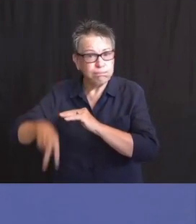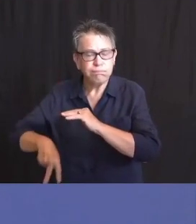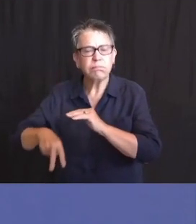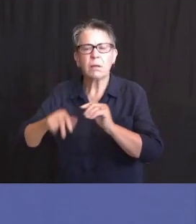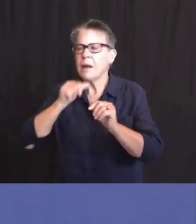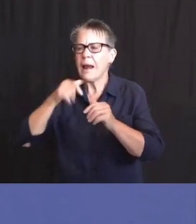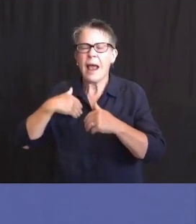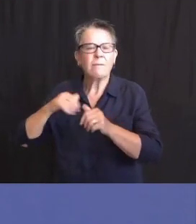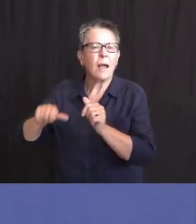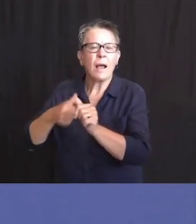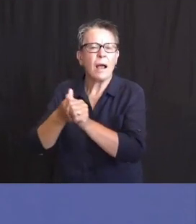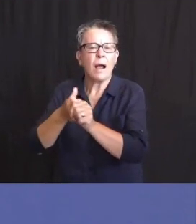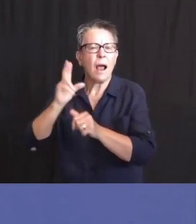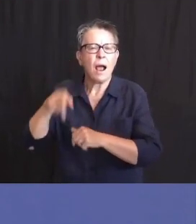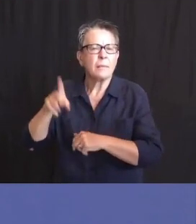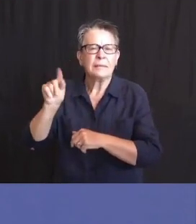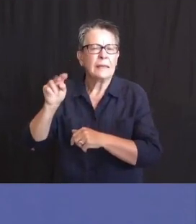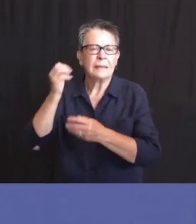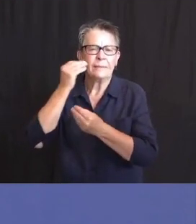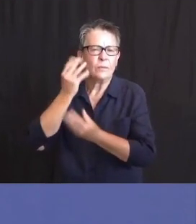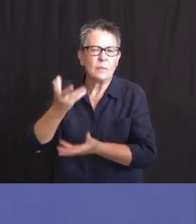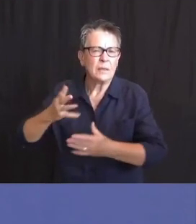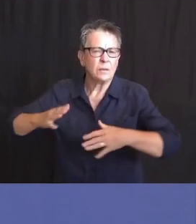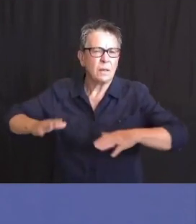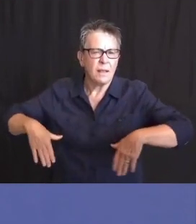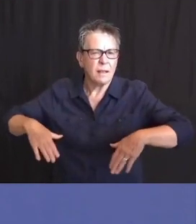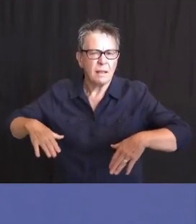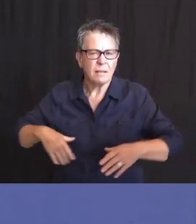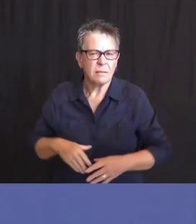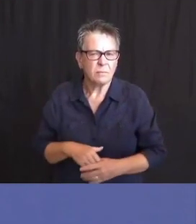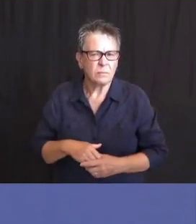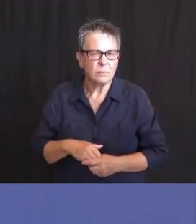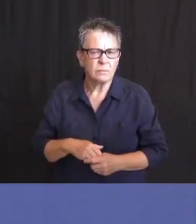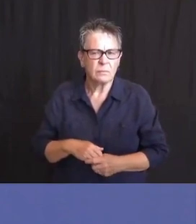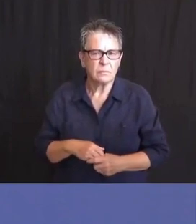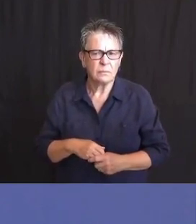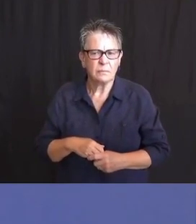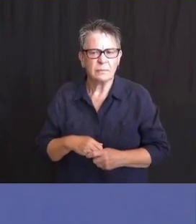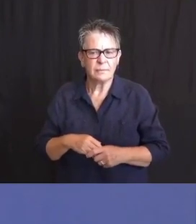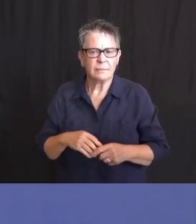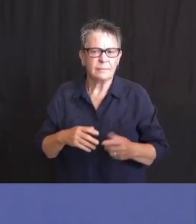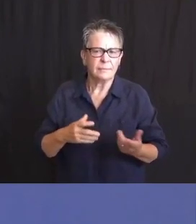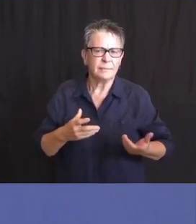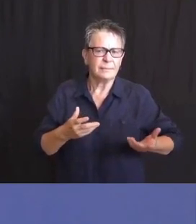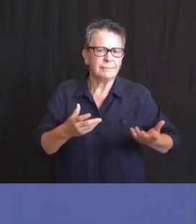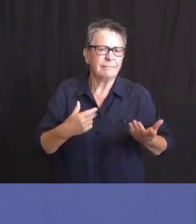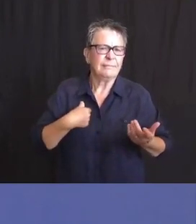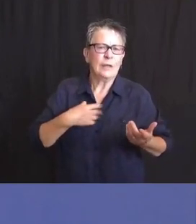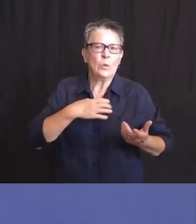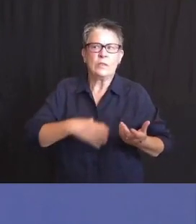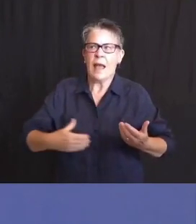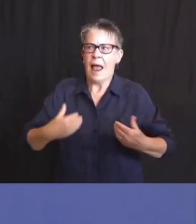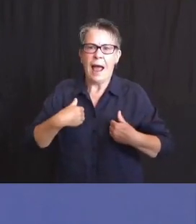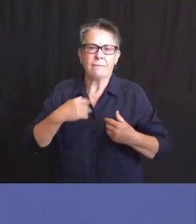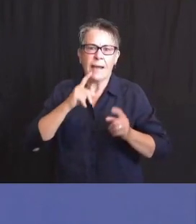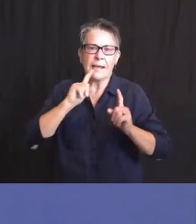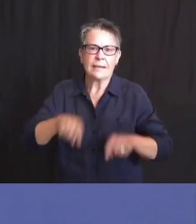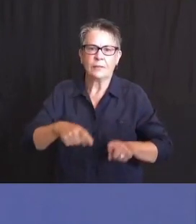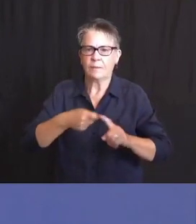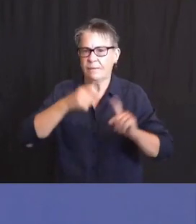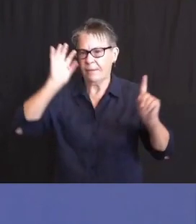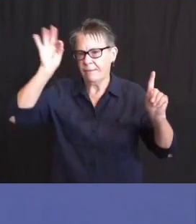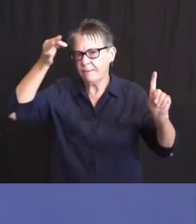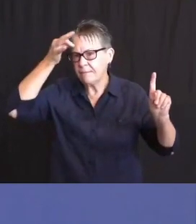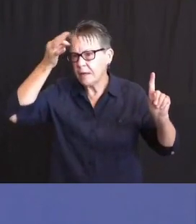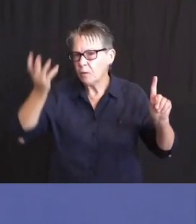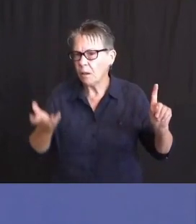had resolution on the federal cash assistance for states. Not only did they walk away off the bridge of the